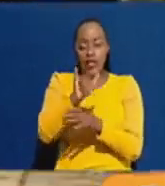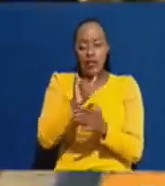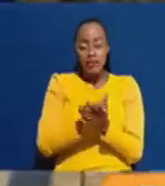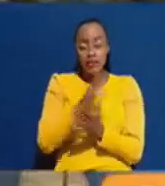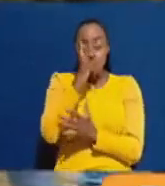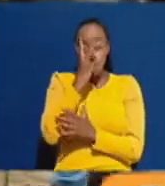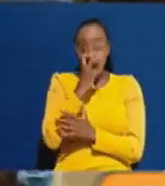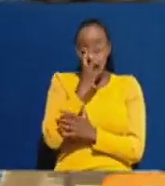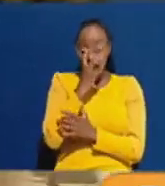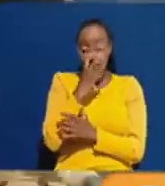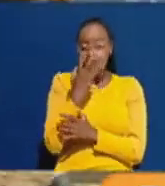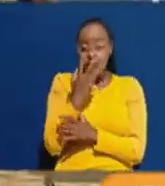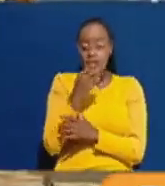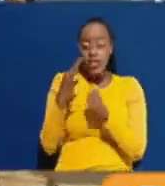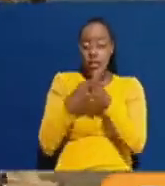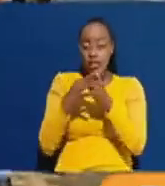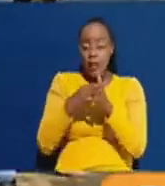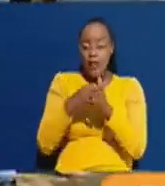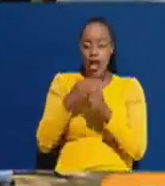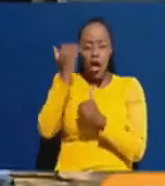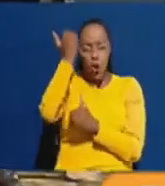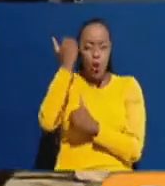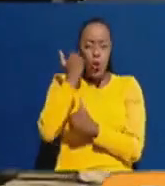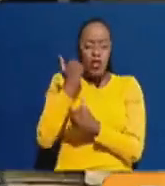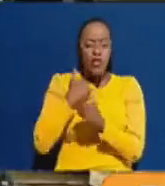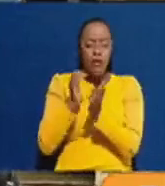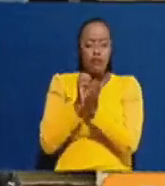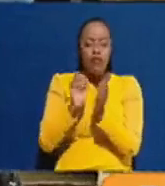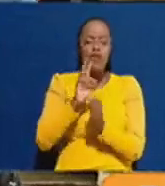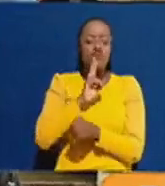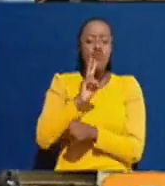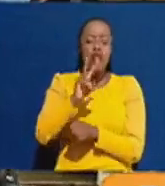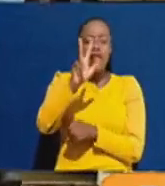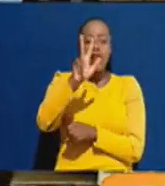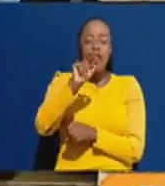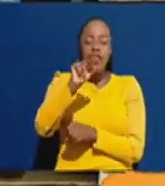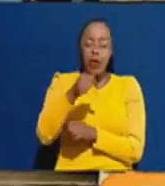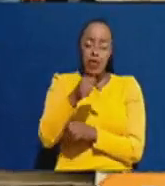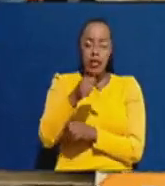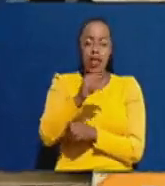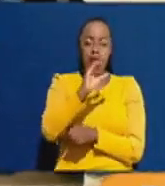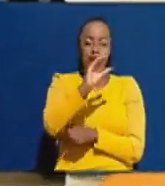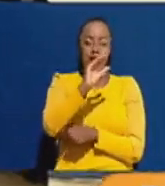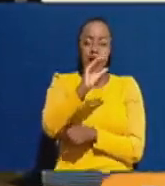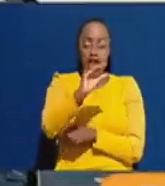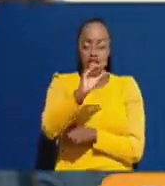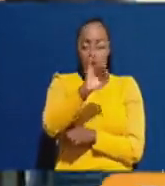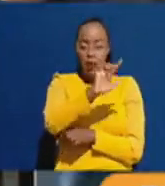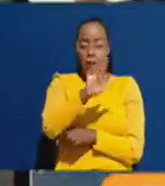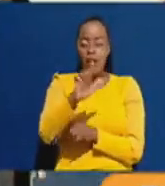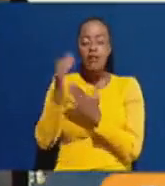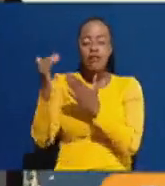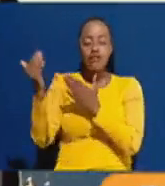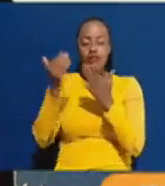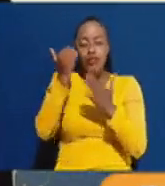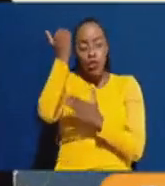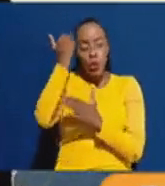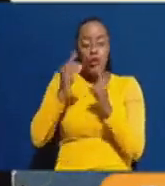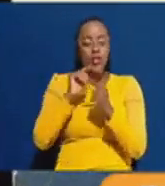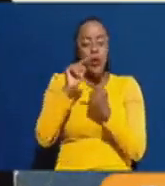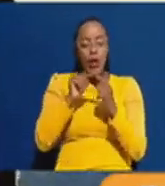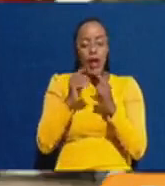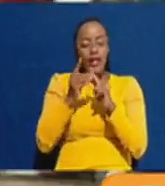were presented before the Kibra court, where they were released on a 200,000 cash bail each. They are expected to be charged on the 8th